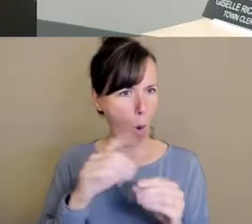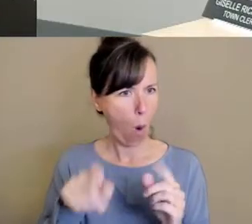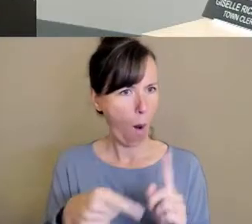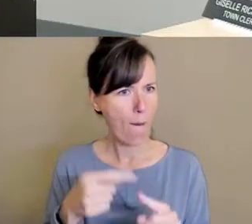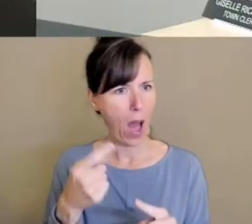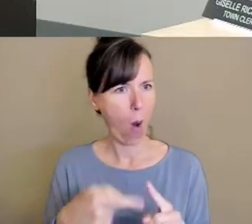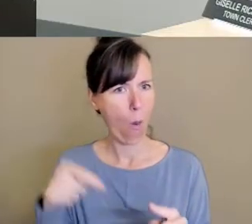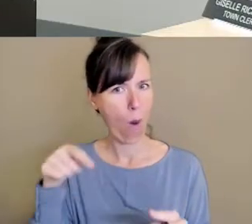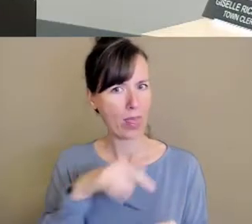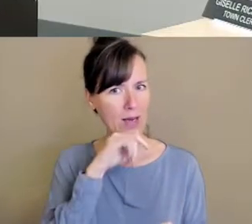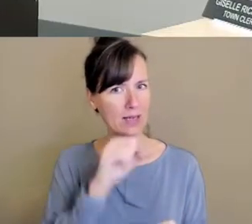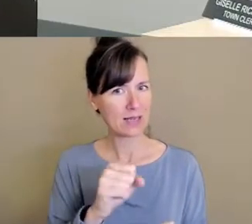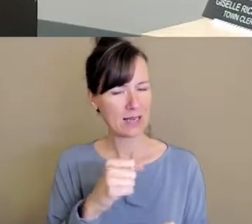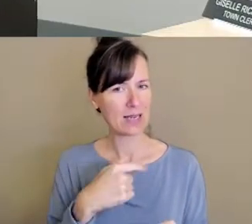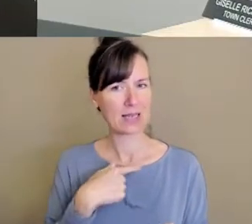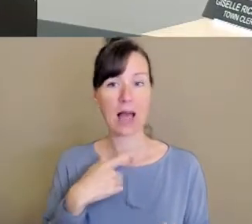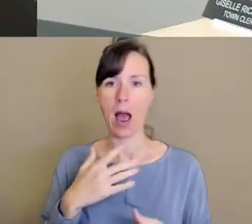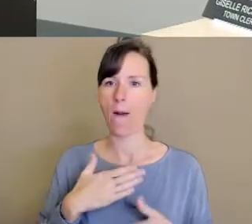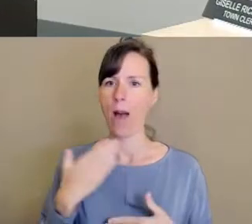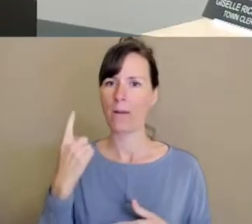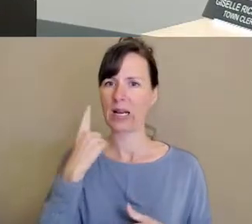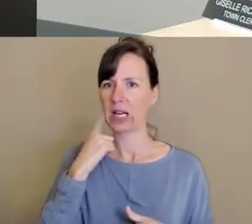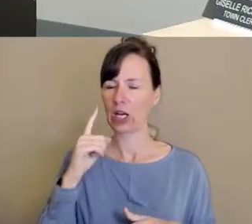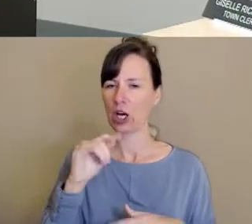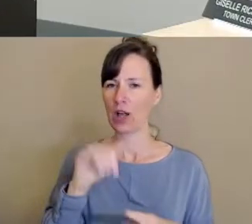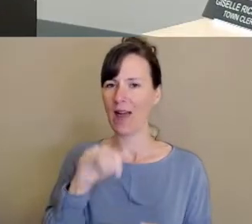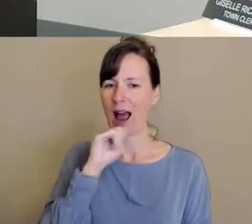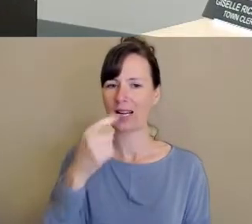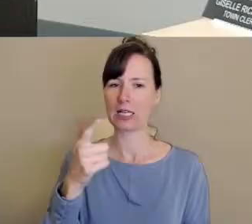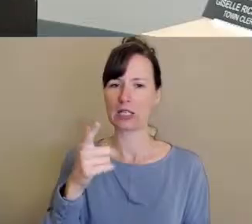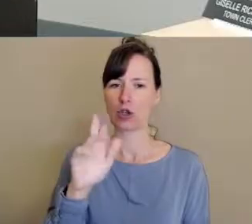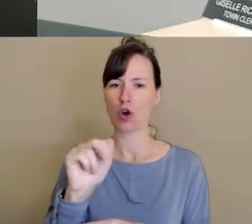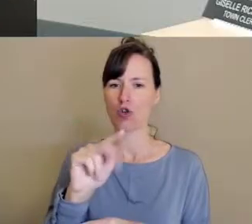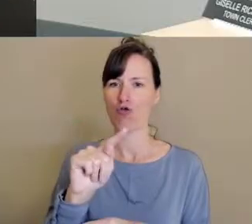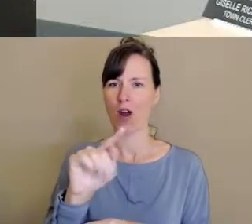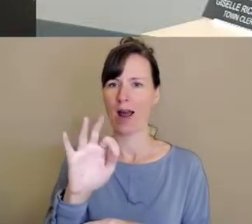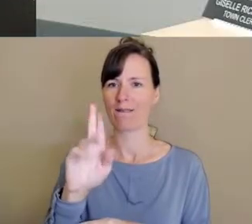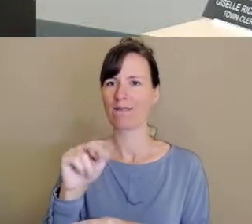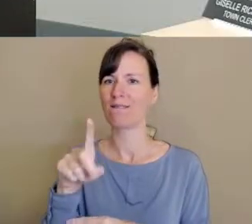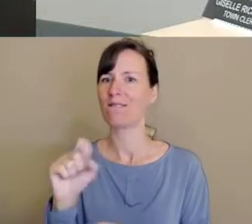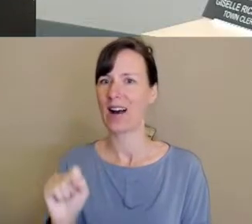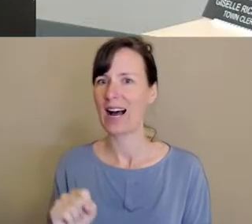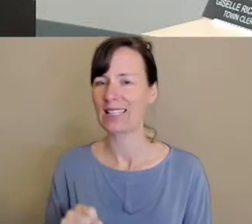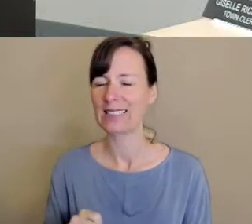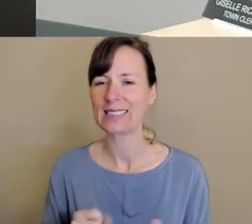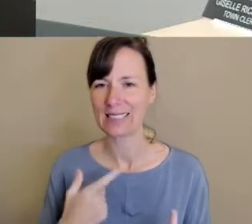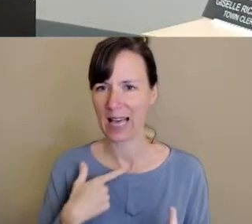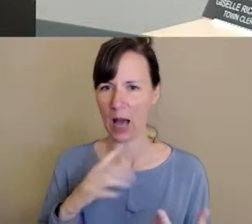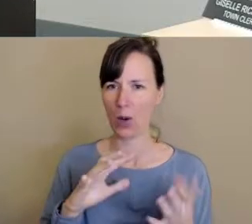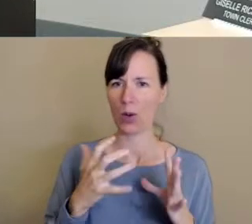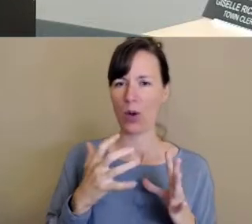funds, because at first I was in the same place of what the mayor was saying, so how much are we increasing